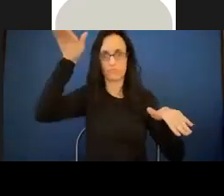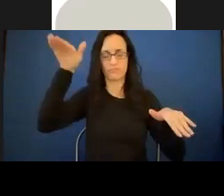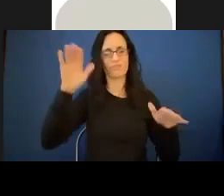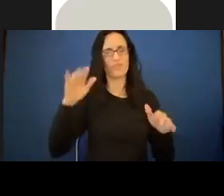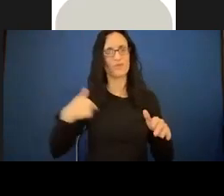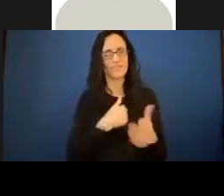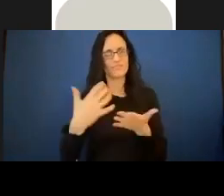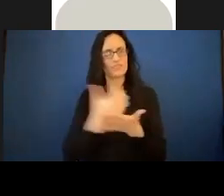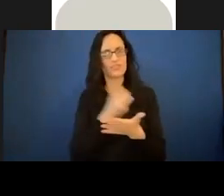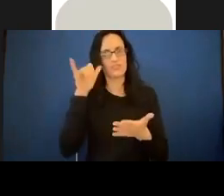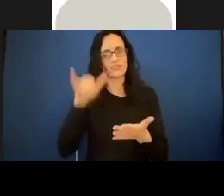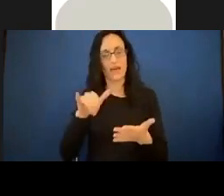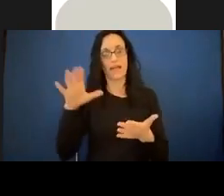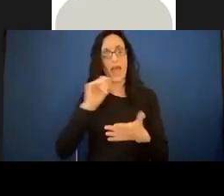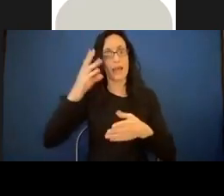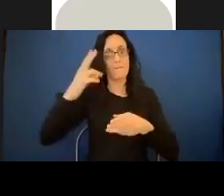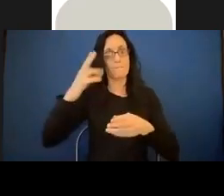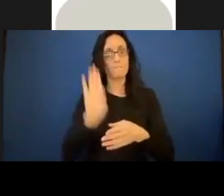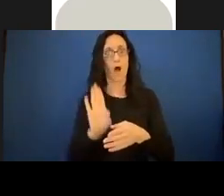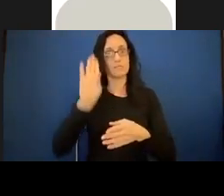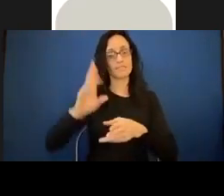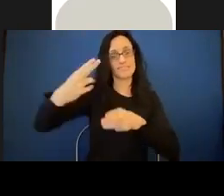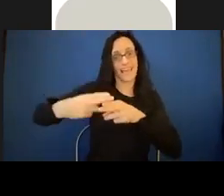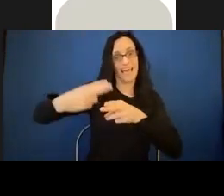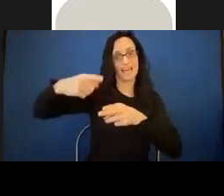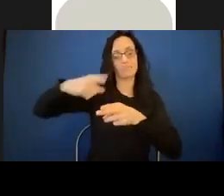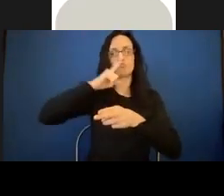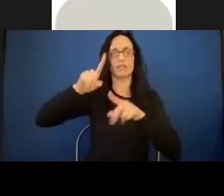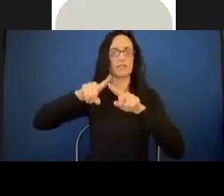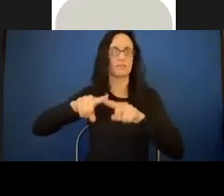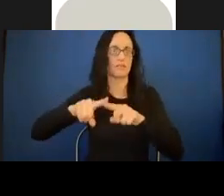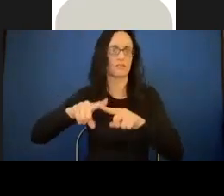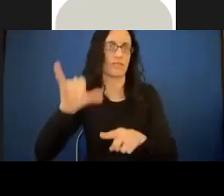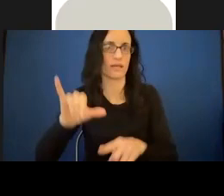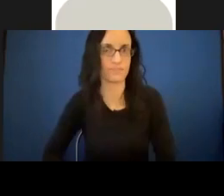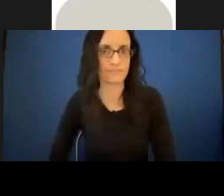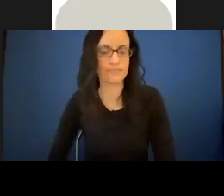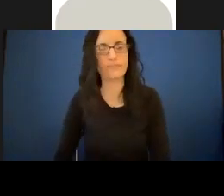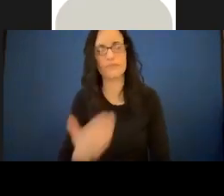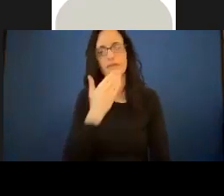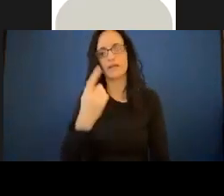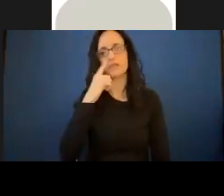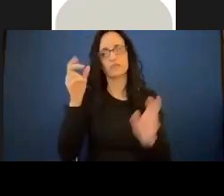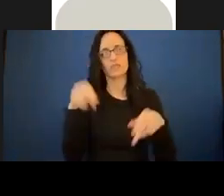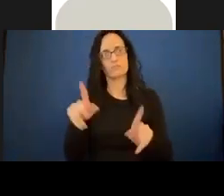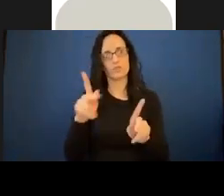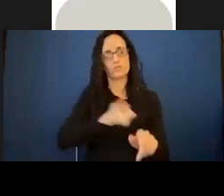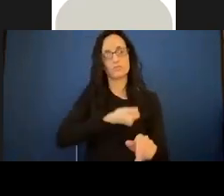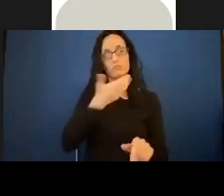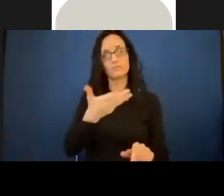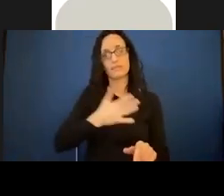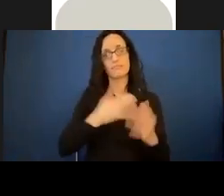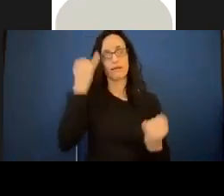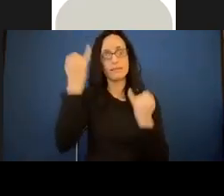Boston depends upon that. Thank you so much for this opportunity to express my ideas and my